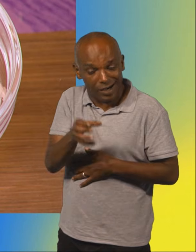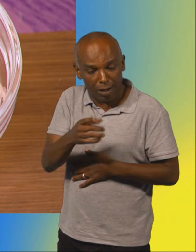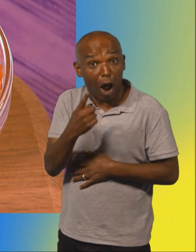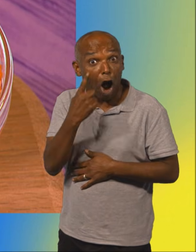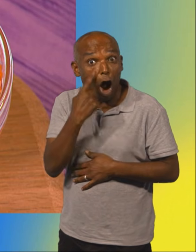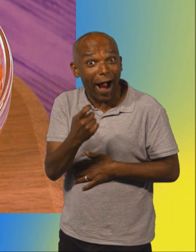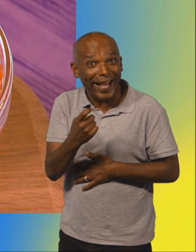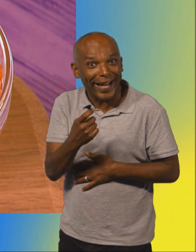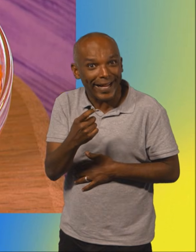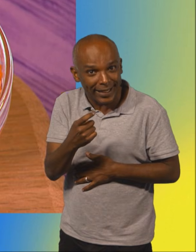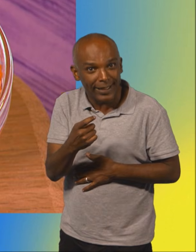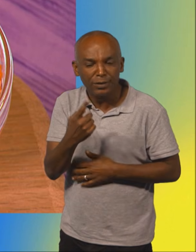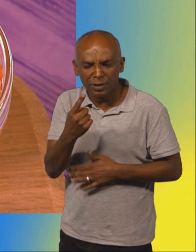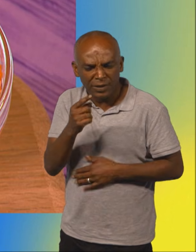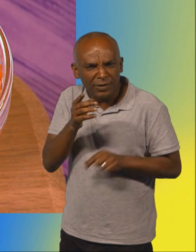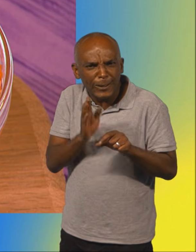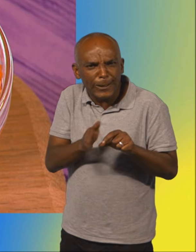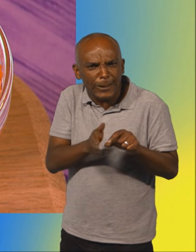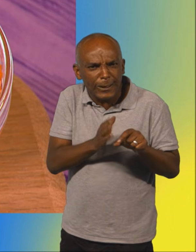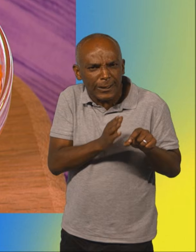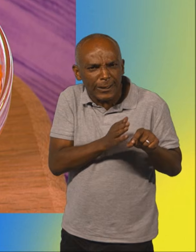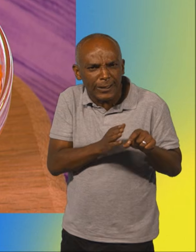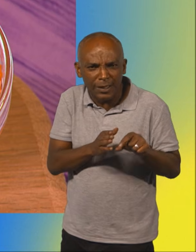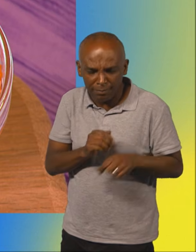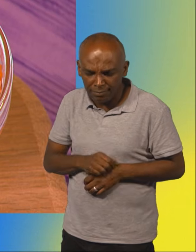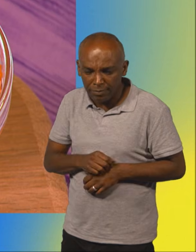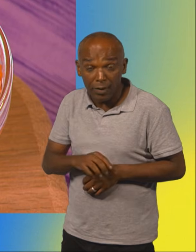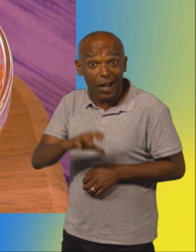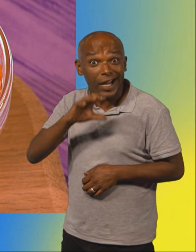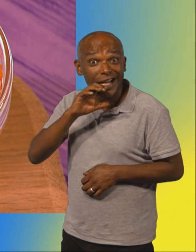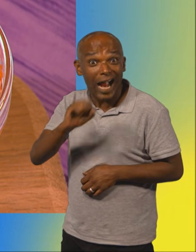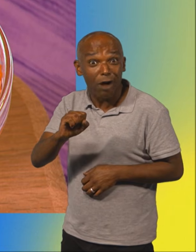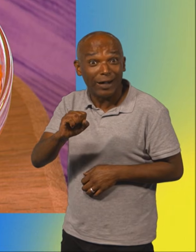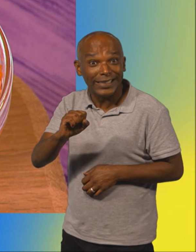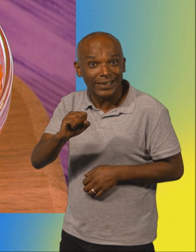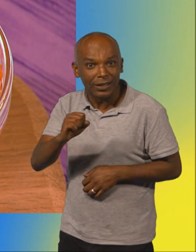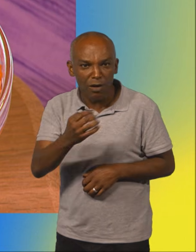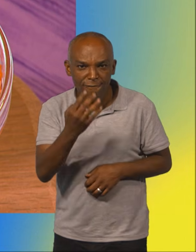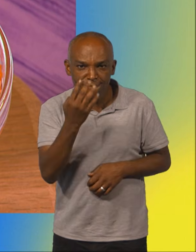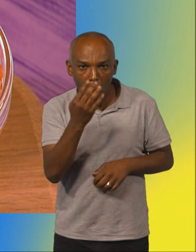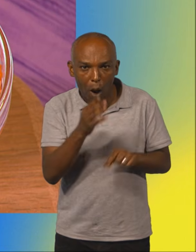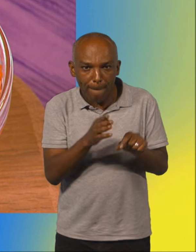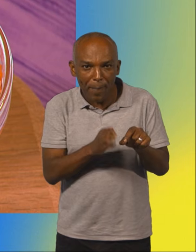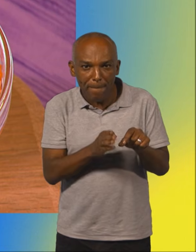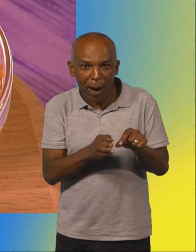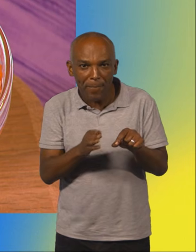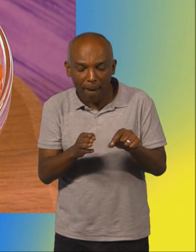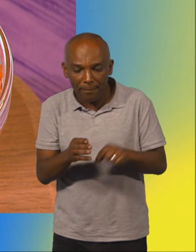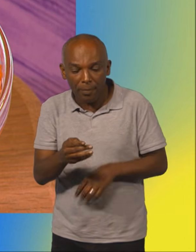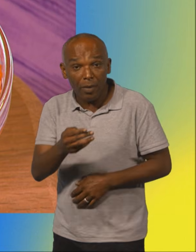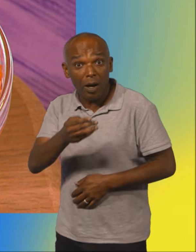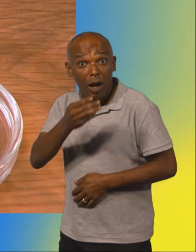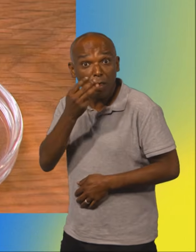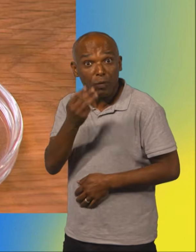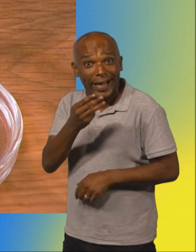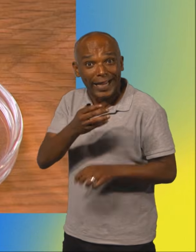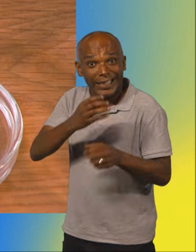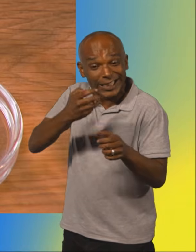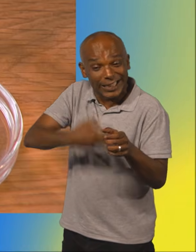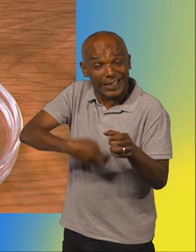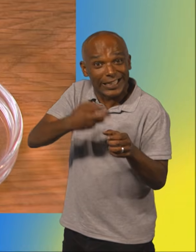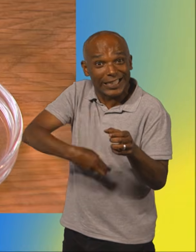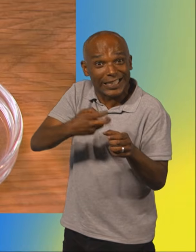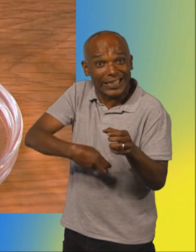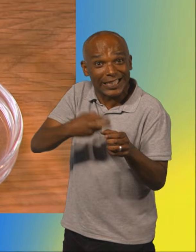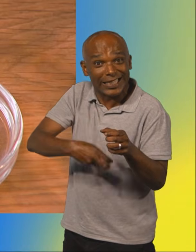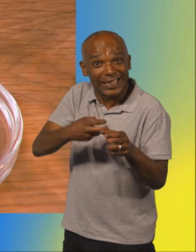chopped, carrots, 4, 3 grated, and 1 to save for making your wolf ears and teeth.